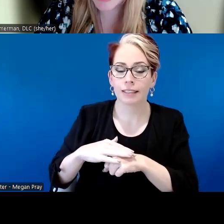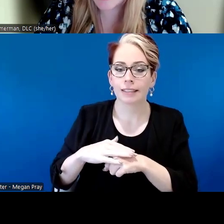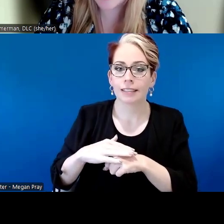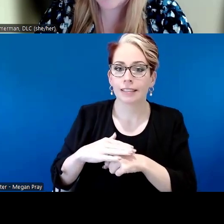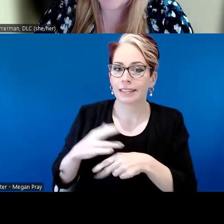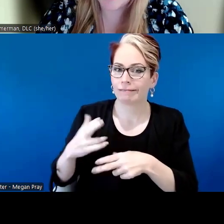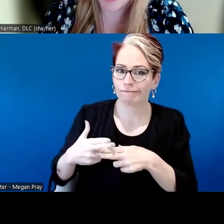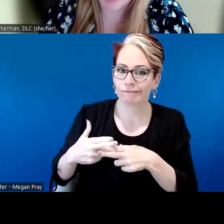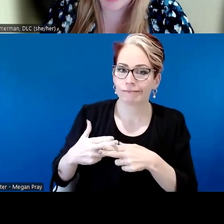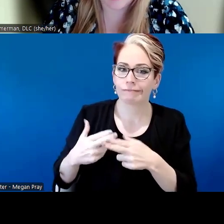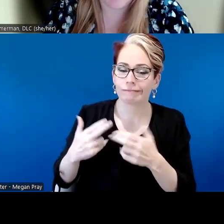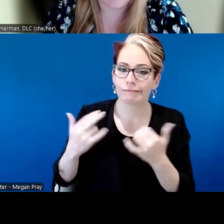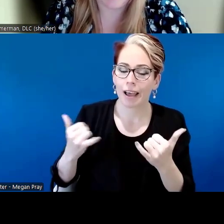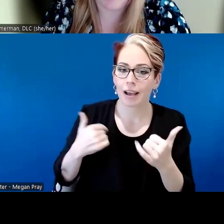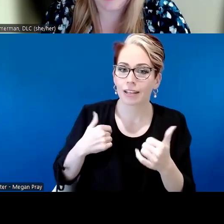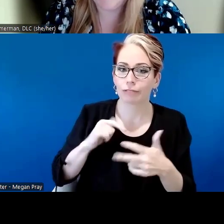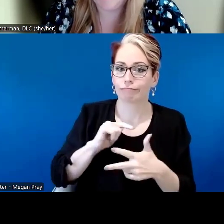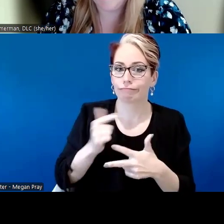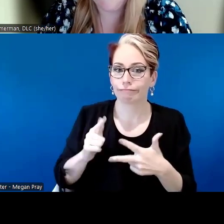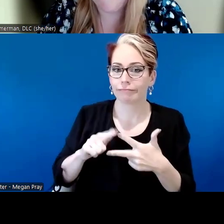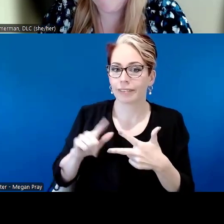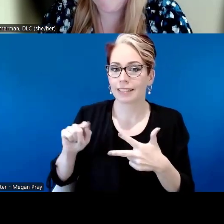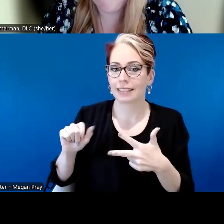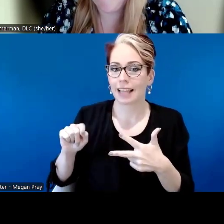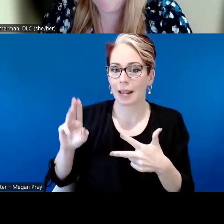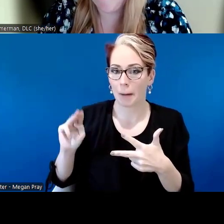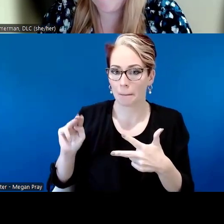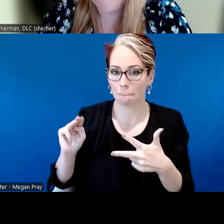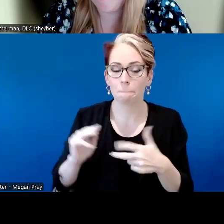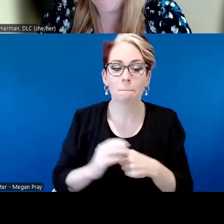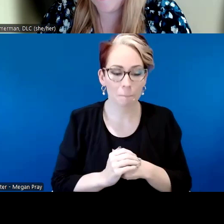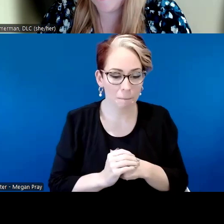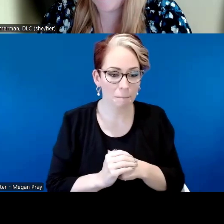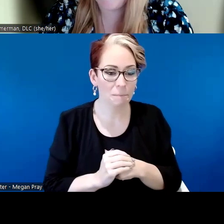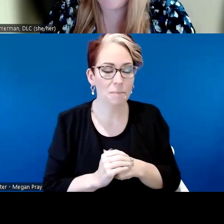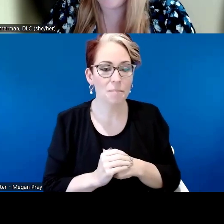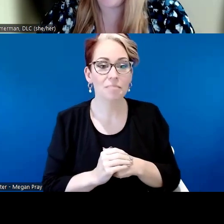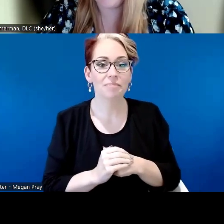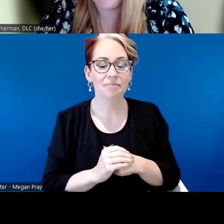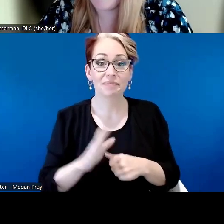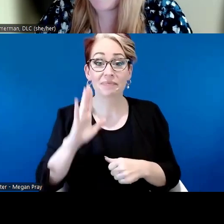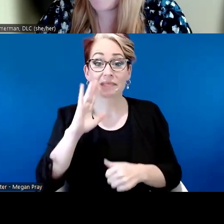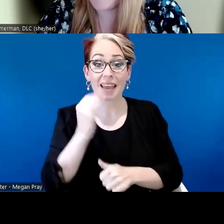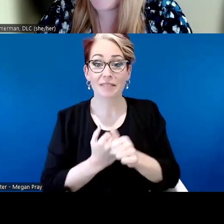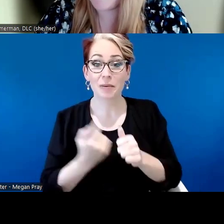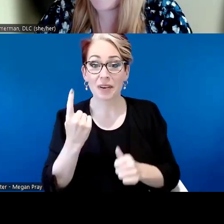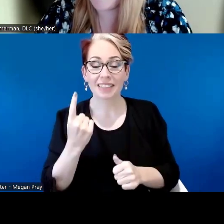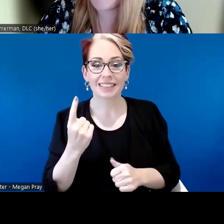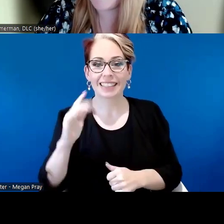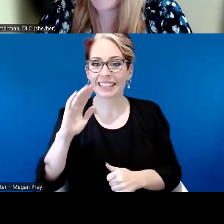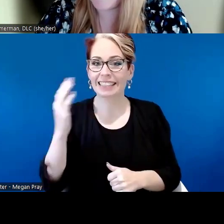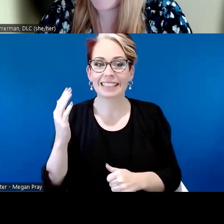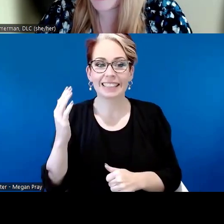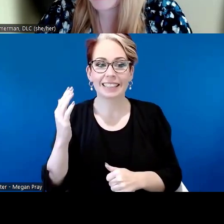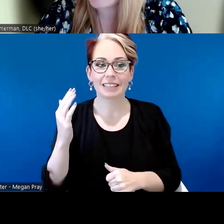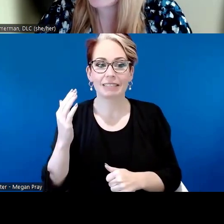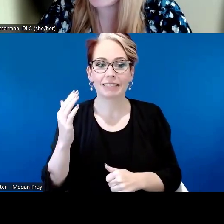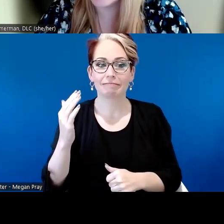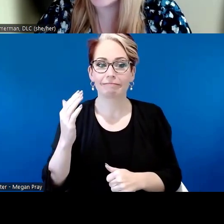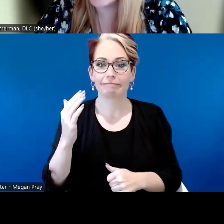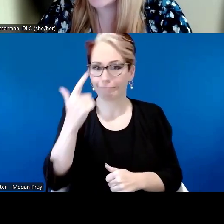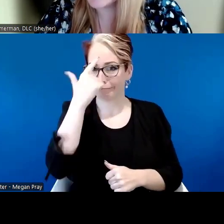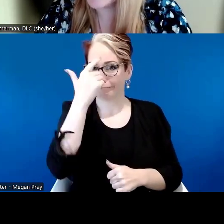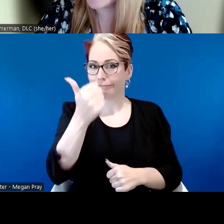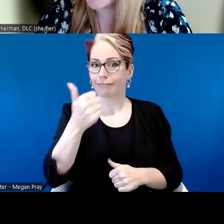to Tatum. Hi, everyone. It seems to be within the host's control,